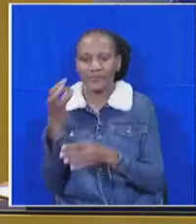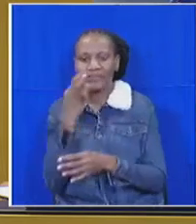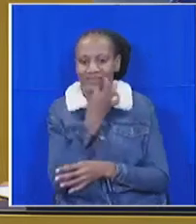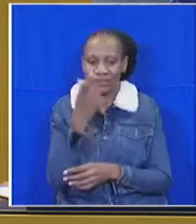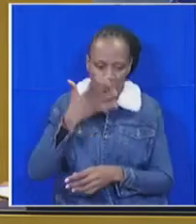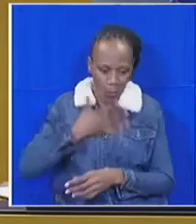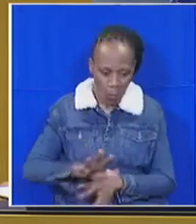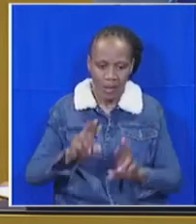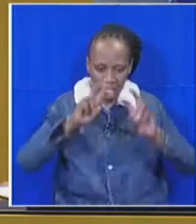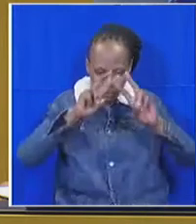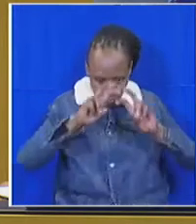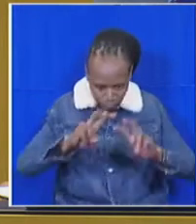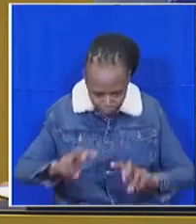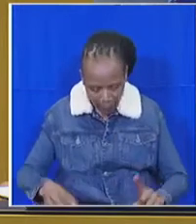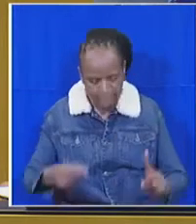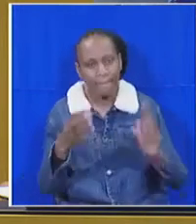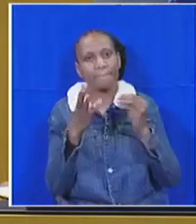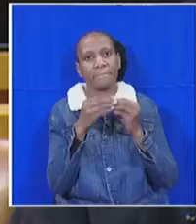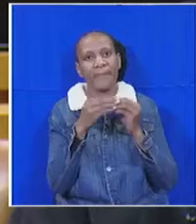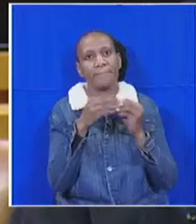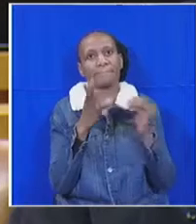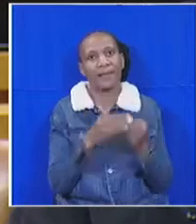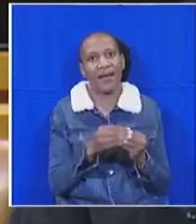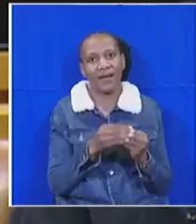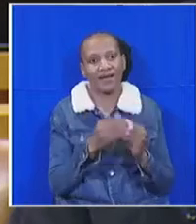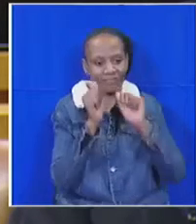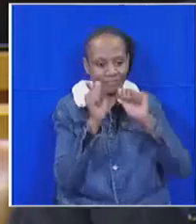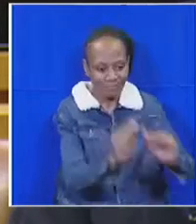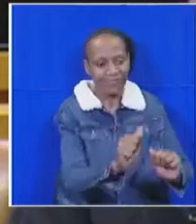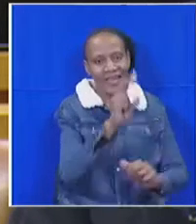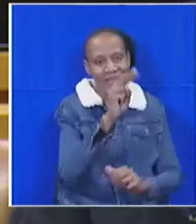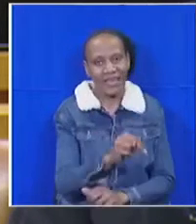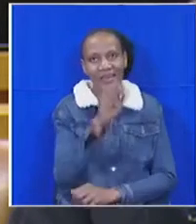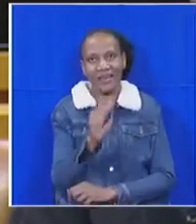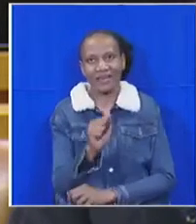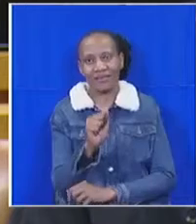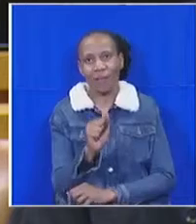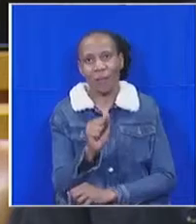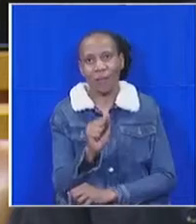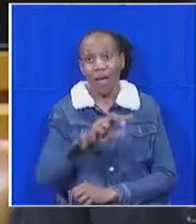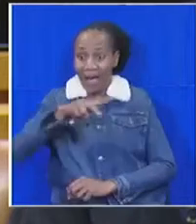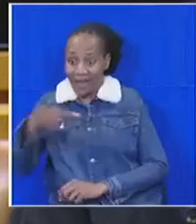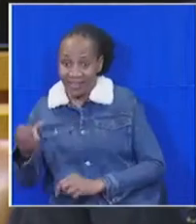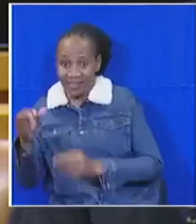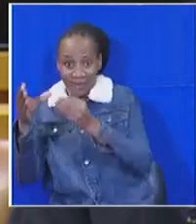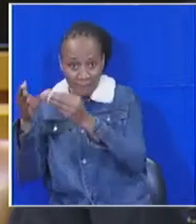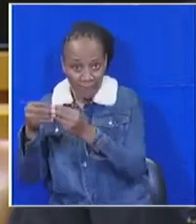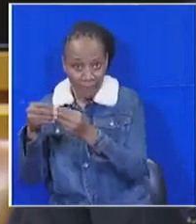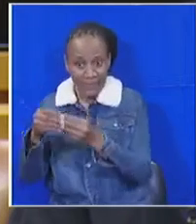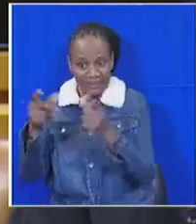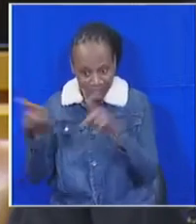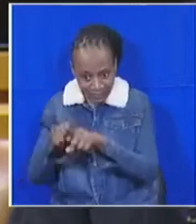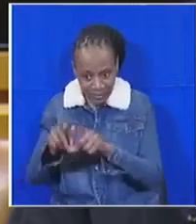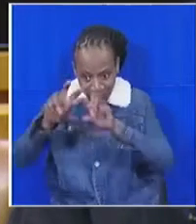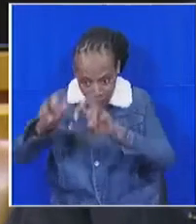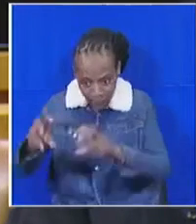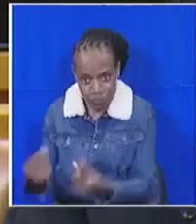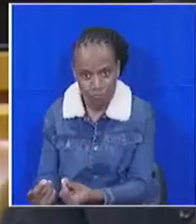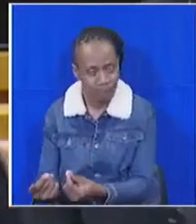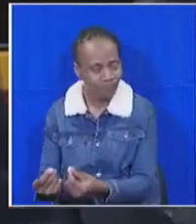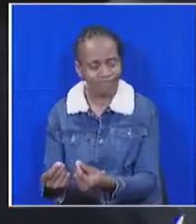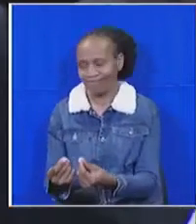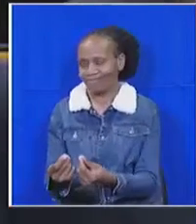investigation surrounding a member of this House. We can't investigate any other member except a member of this House. Thank you very much,